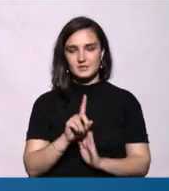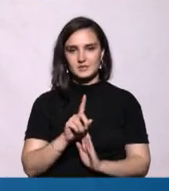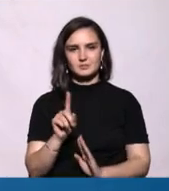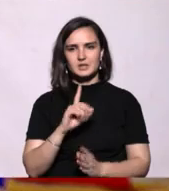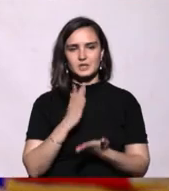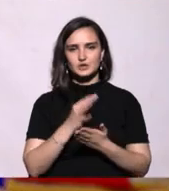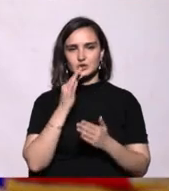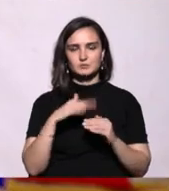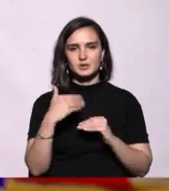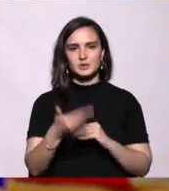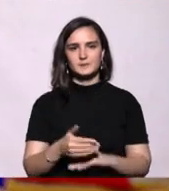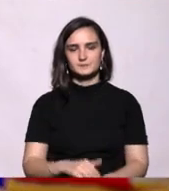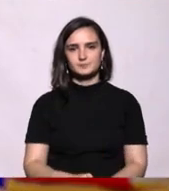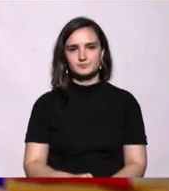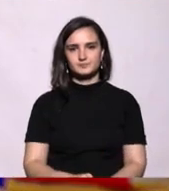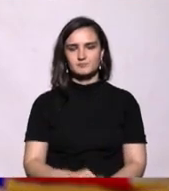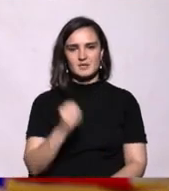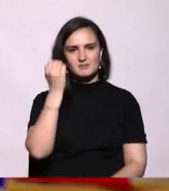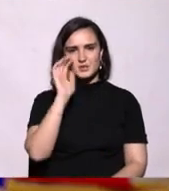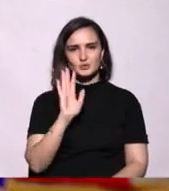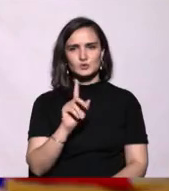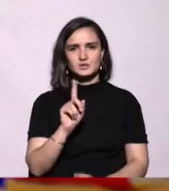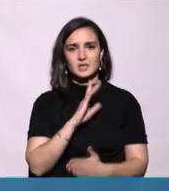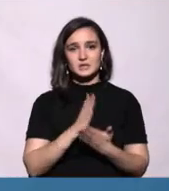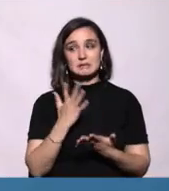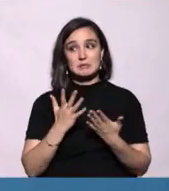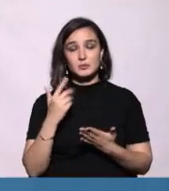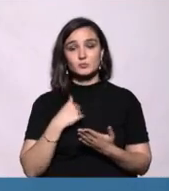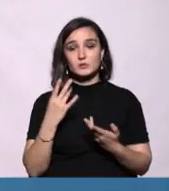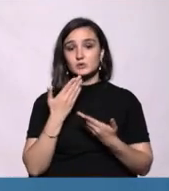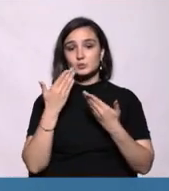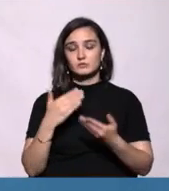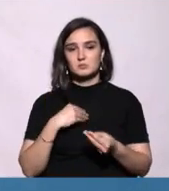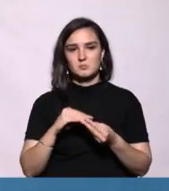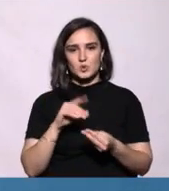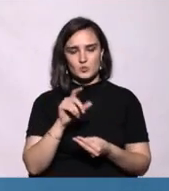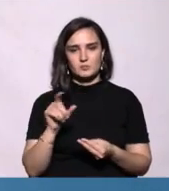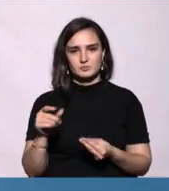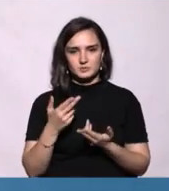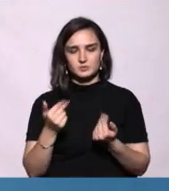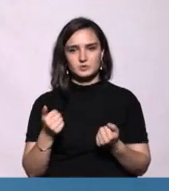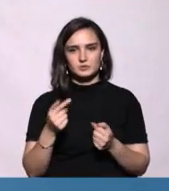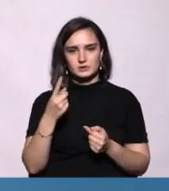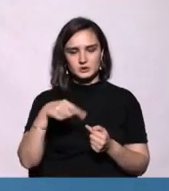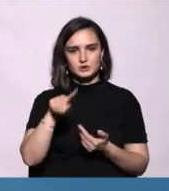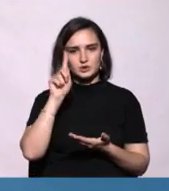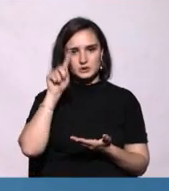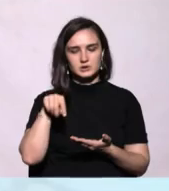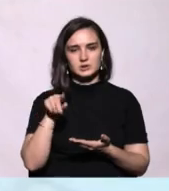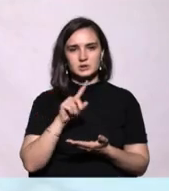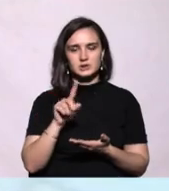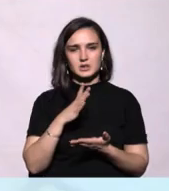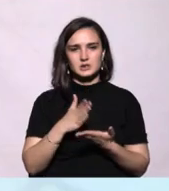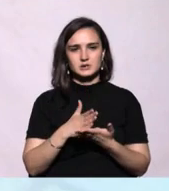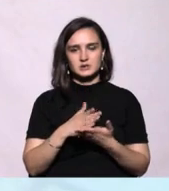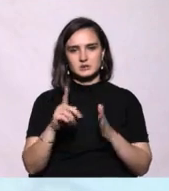What is the next one? I don't remember what it is. Maybe we should ask our friends. For sure. So, do you know what the